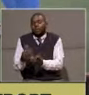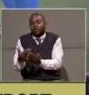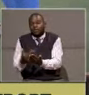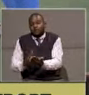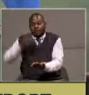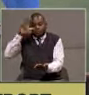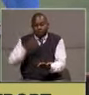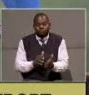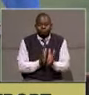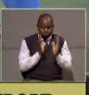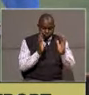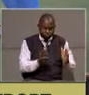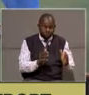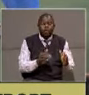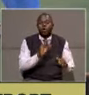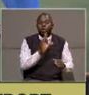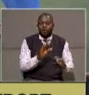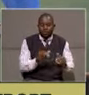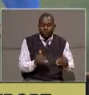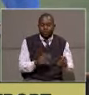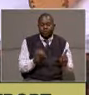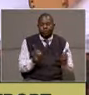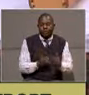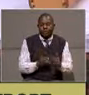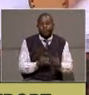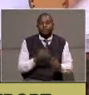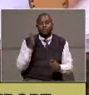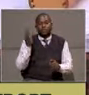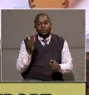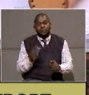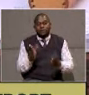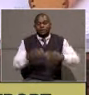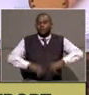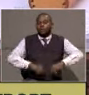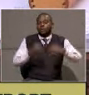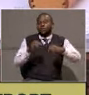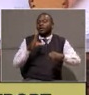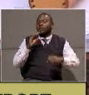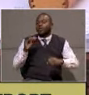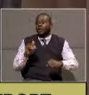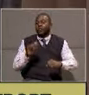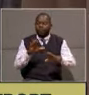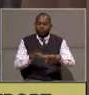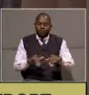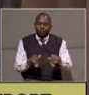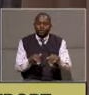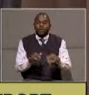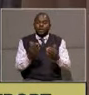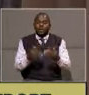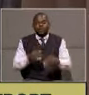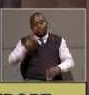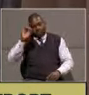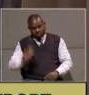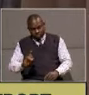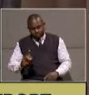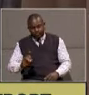adopting the main committee report during a plenary session, chaired by Speaker of Parliament Rebecca Kadaga. I now put the question that the question